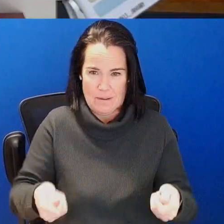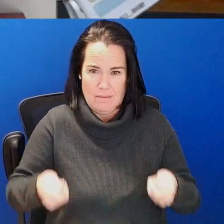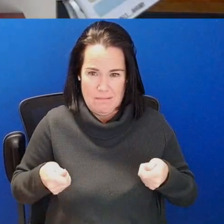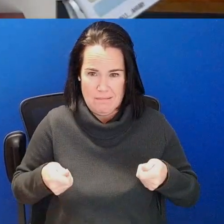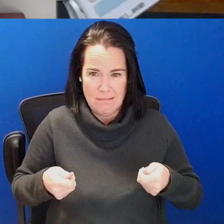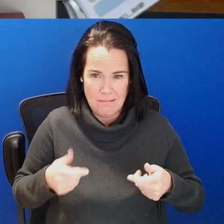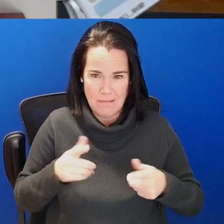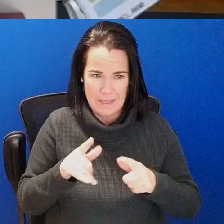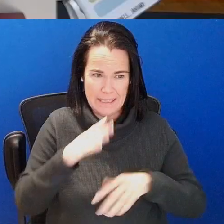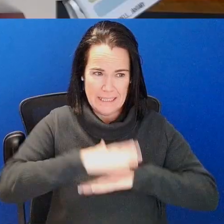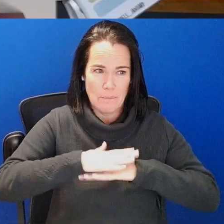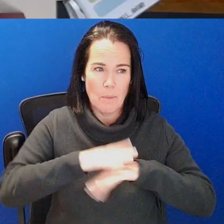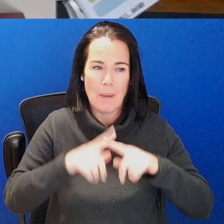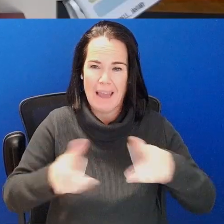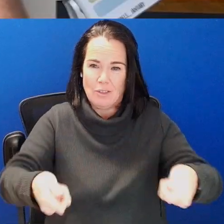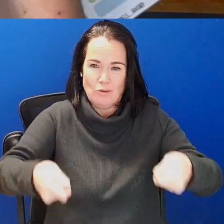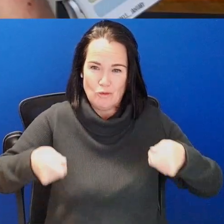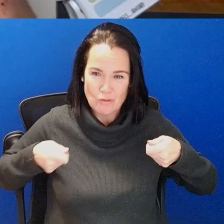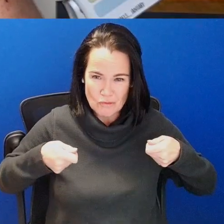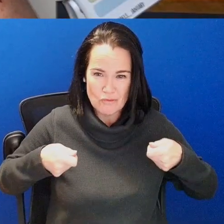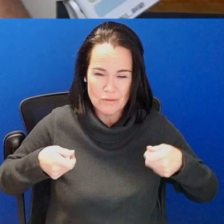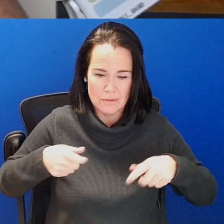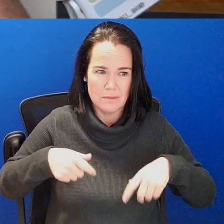the table, but I have to pull it closer.